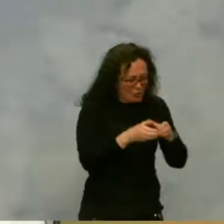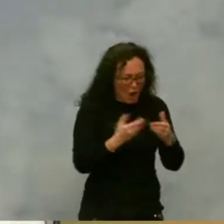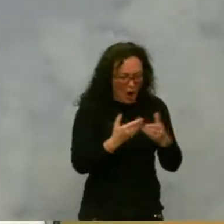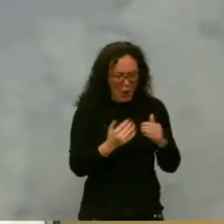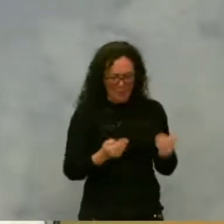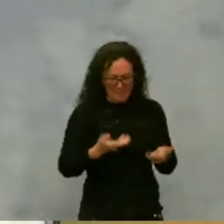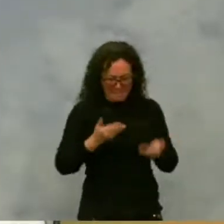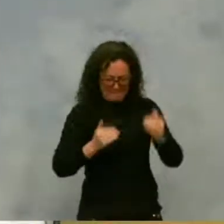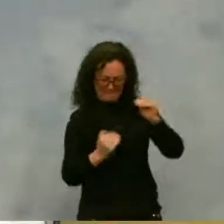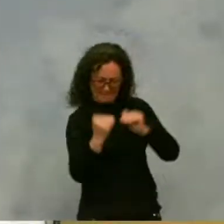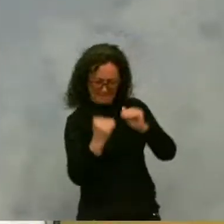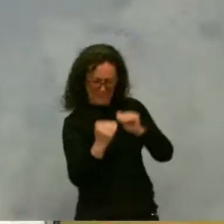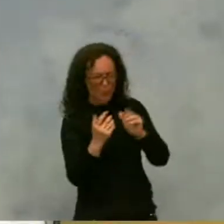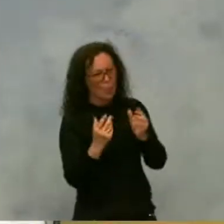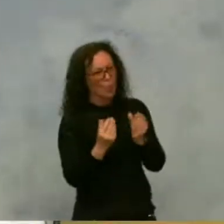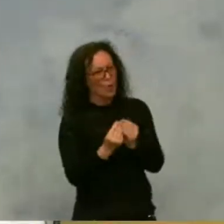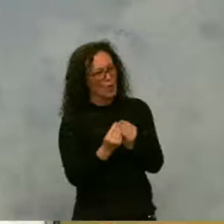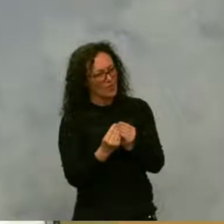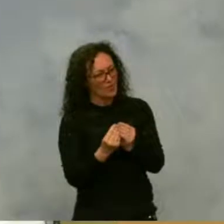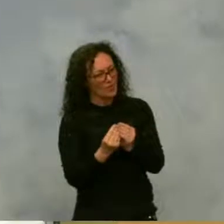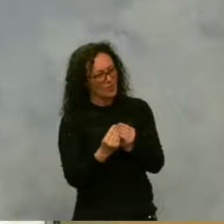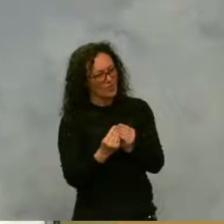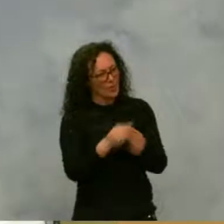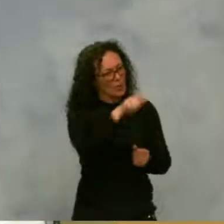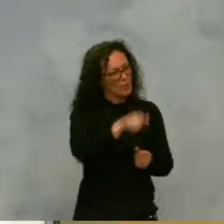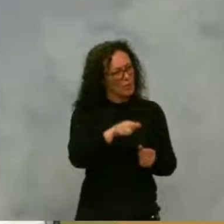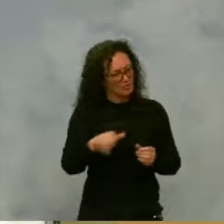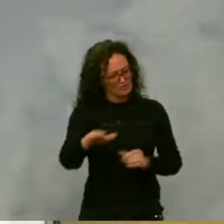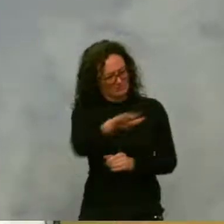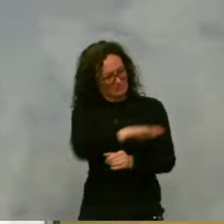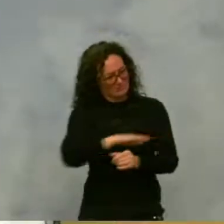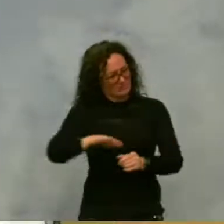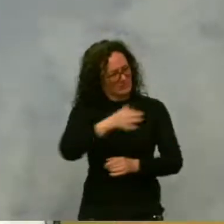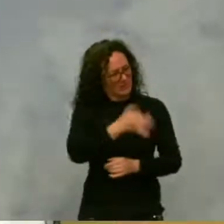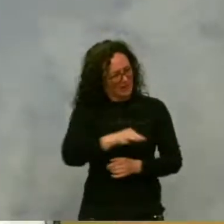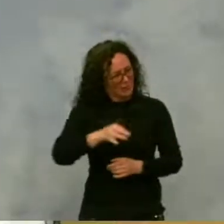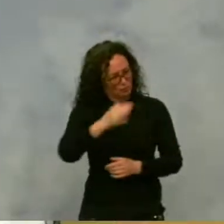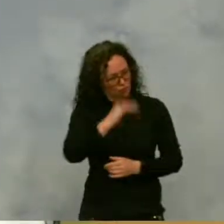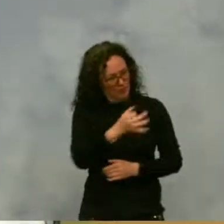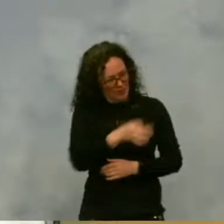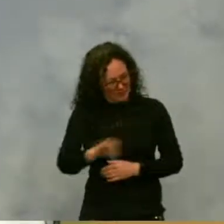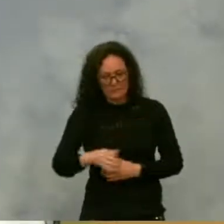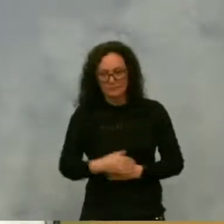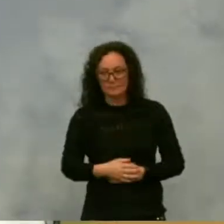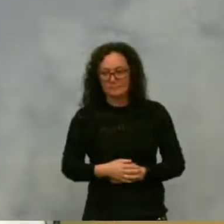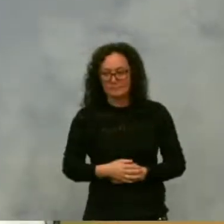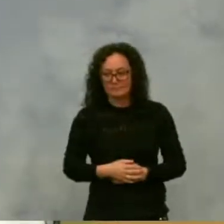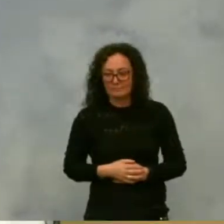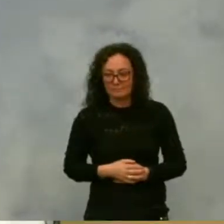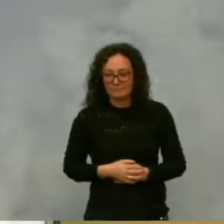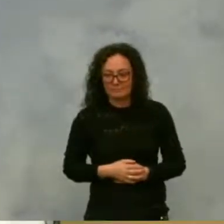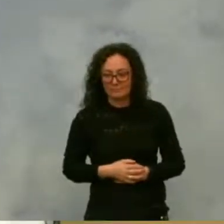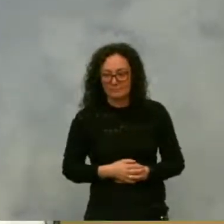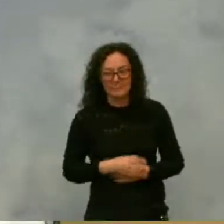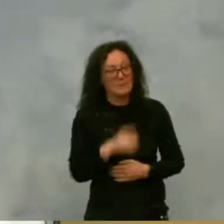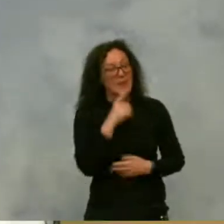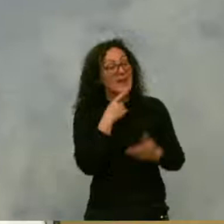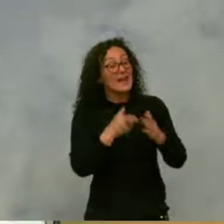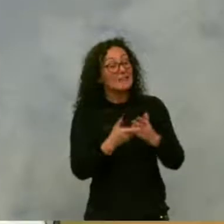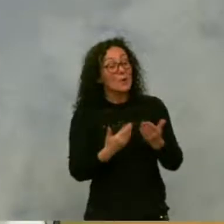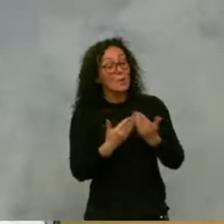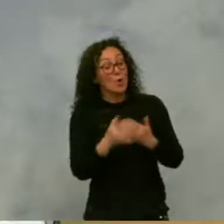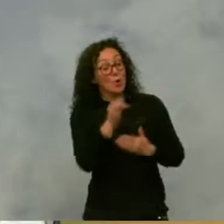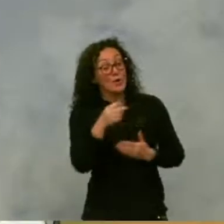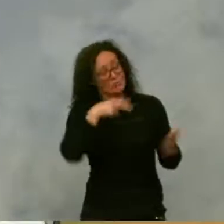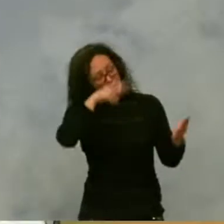contrasts with the population in the area. So I'll send that off to you, and if you've got questions on the back of that, feel free to come